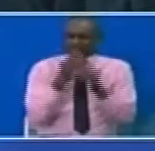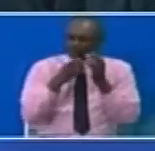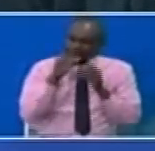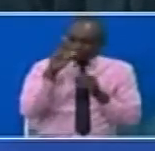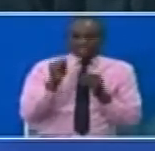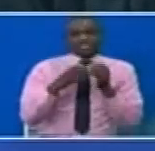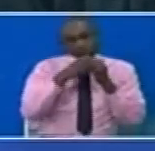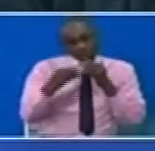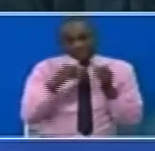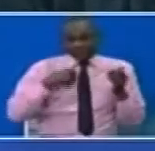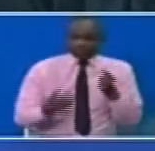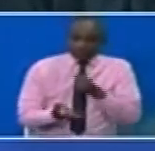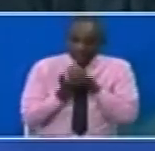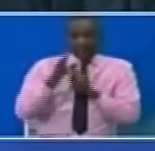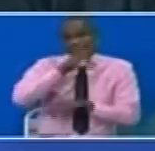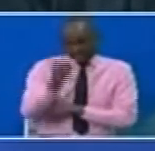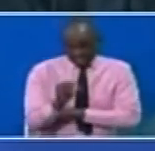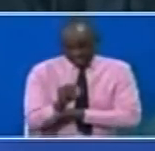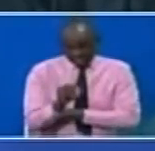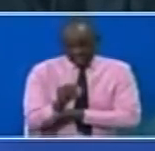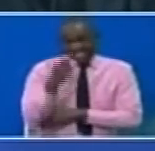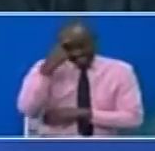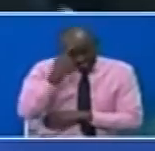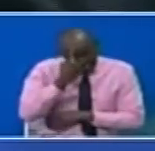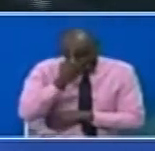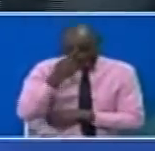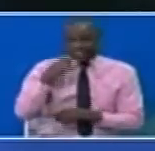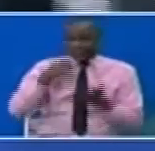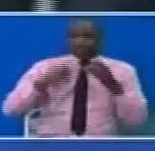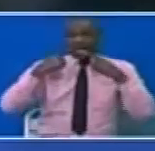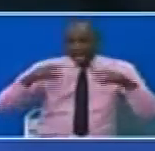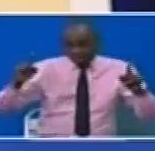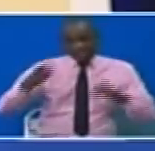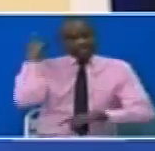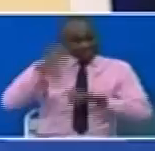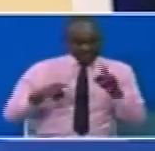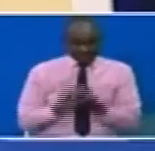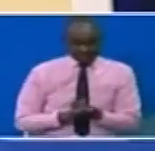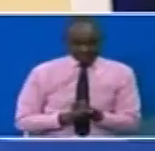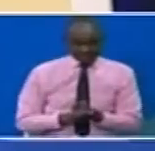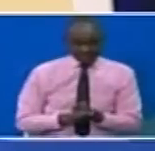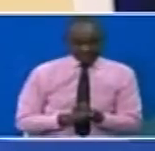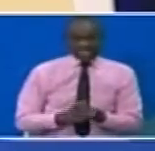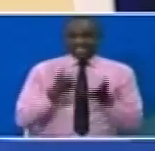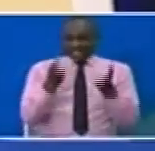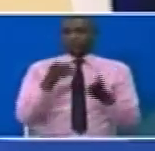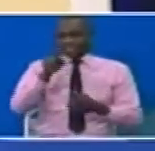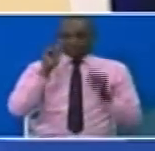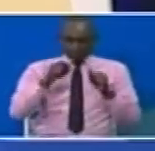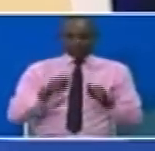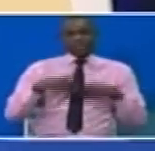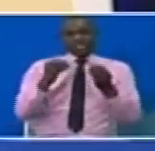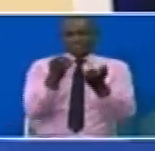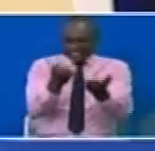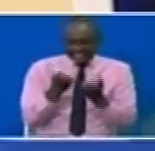fund in aid of Africa that the Indian Premier announced last year. This would not only meet the needs of